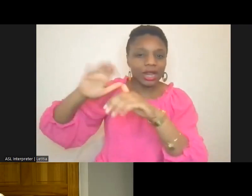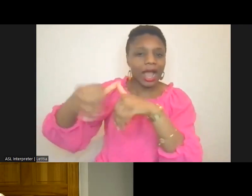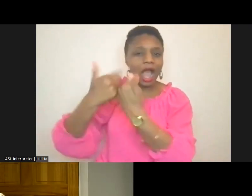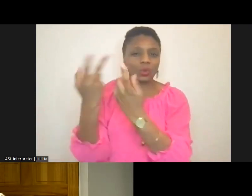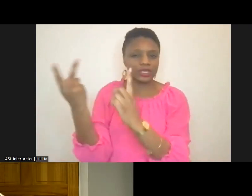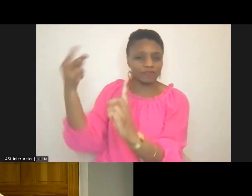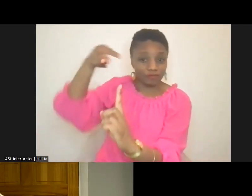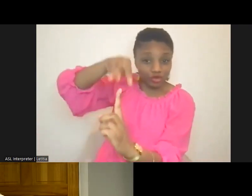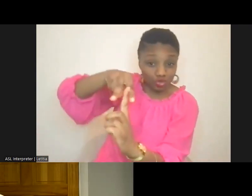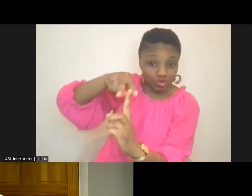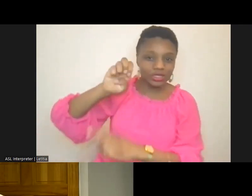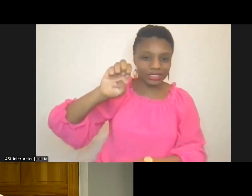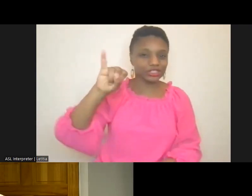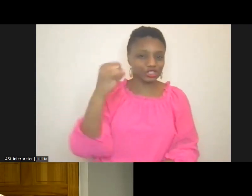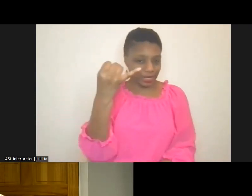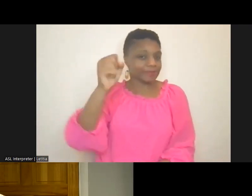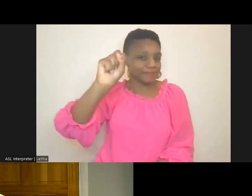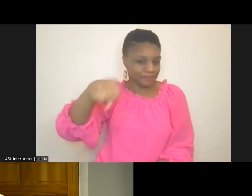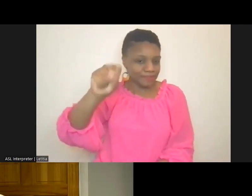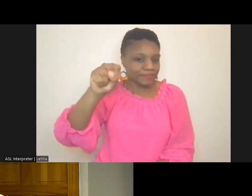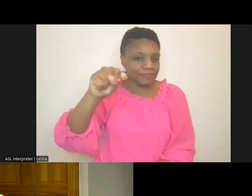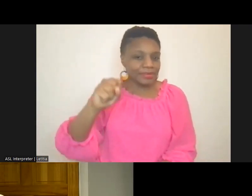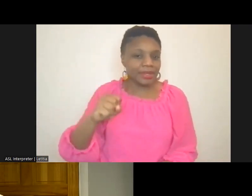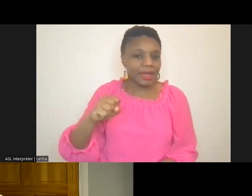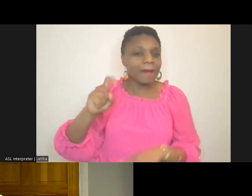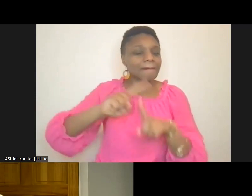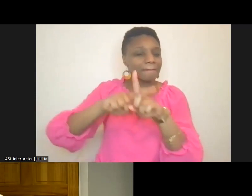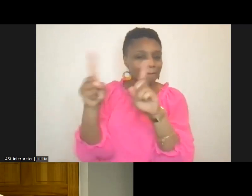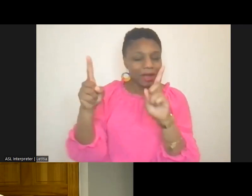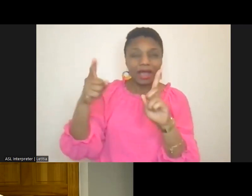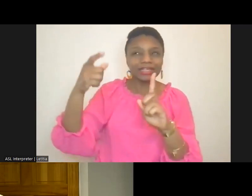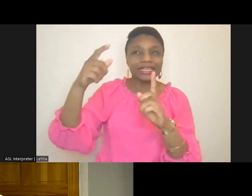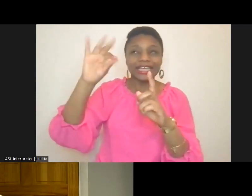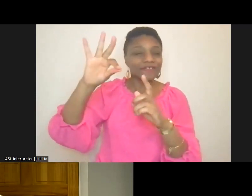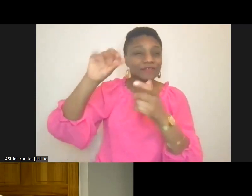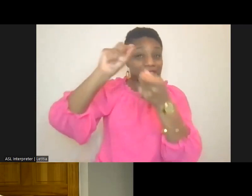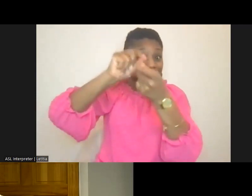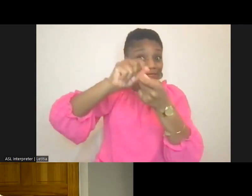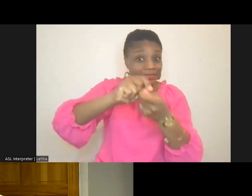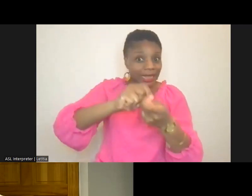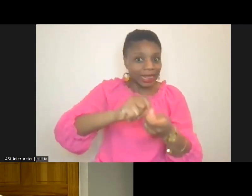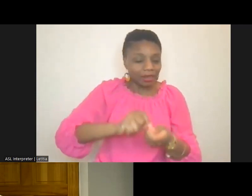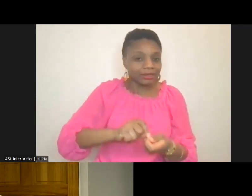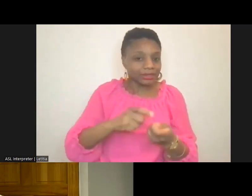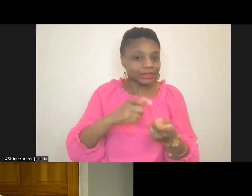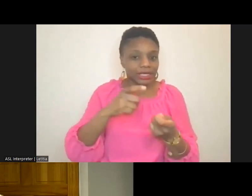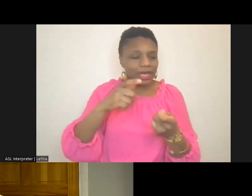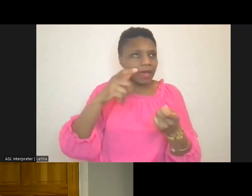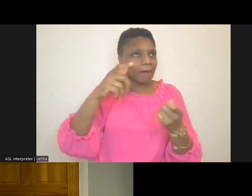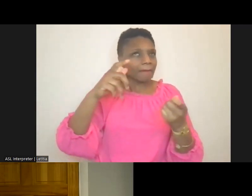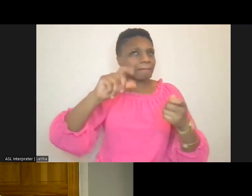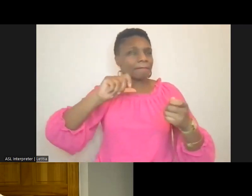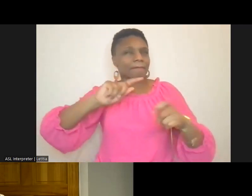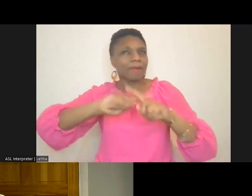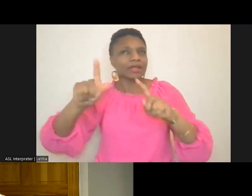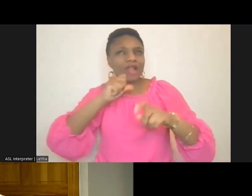environmental justice, and the devil being in the details. If you don't have enough time to really dive in,